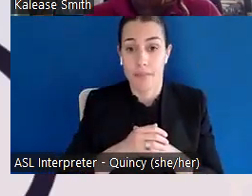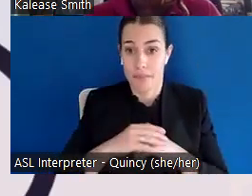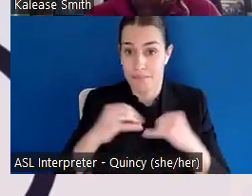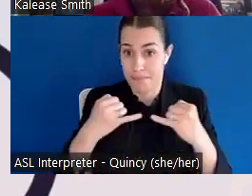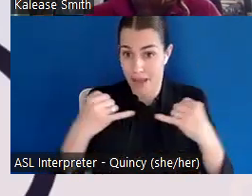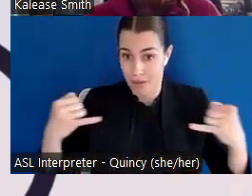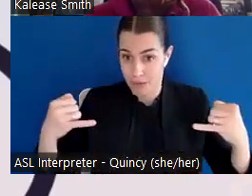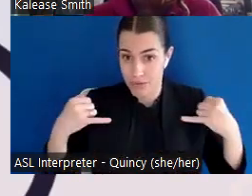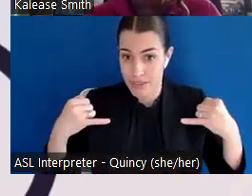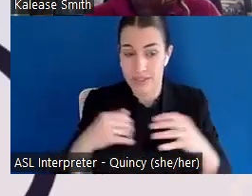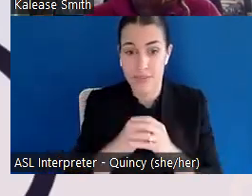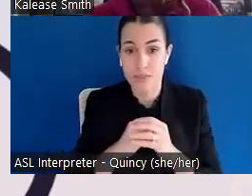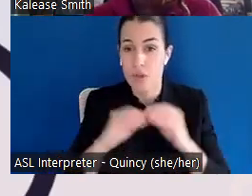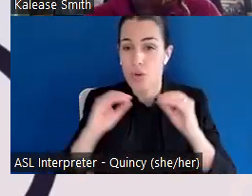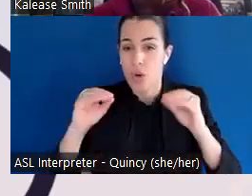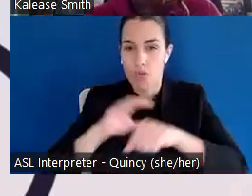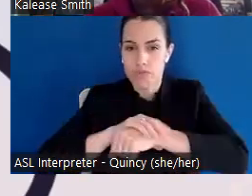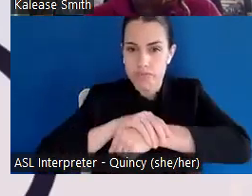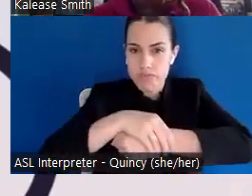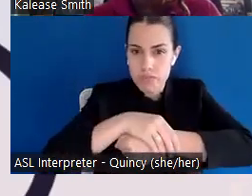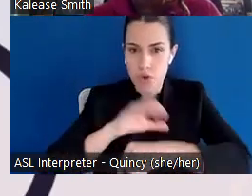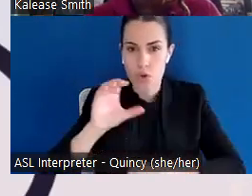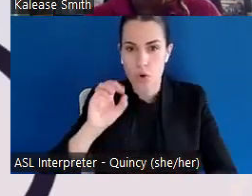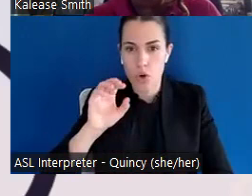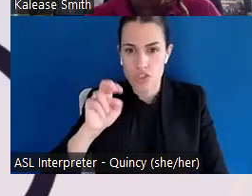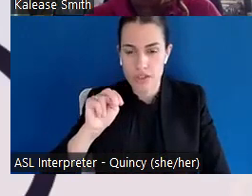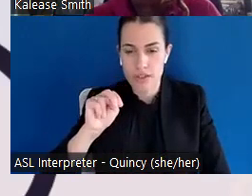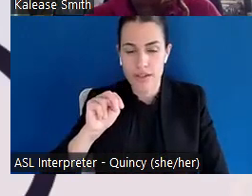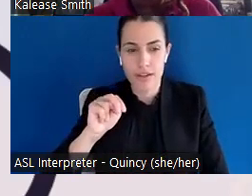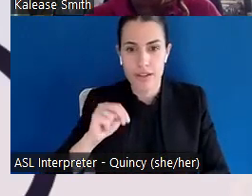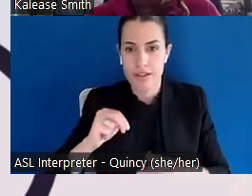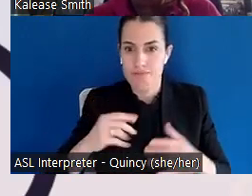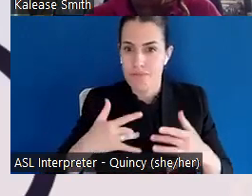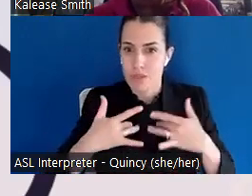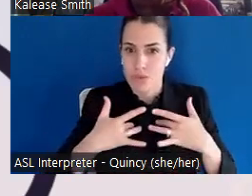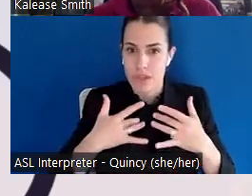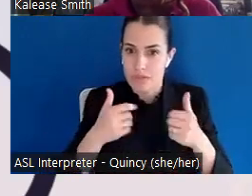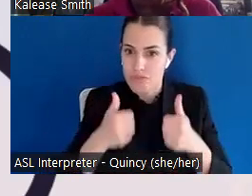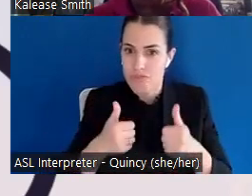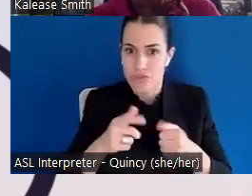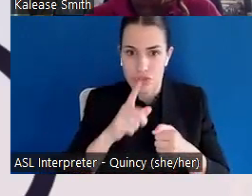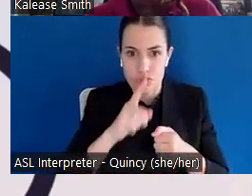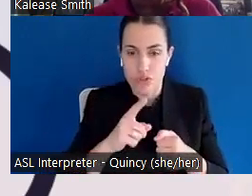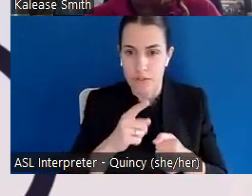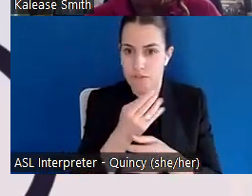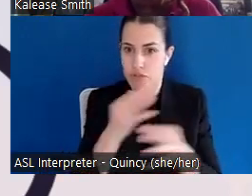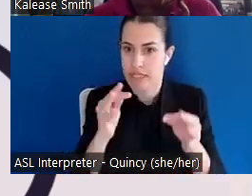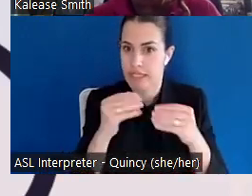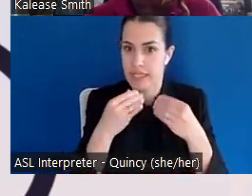boundaries, no coercion, enthusiastic, freely given,